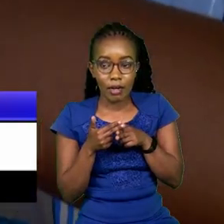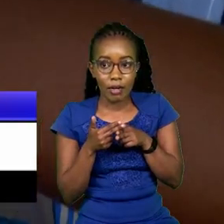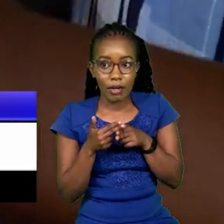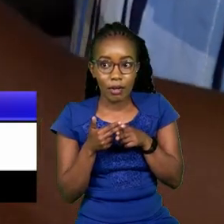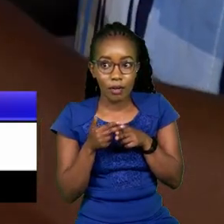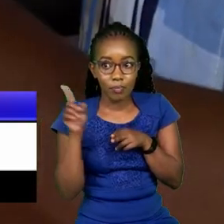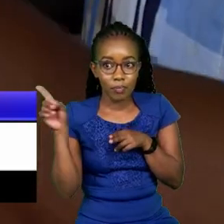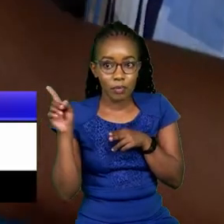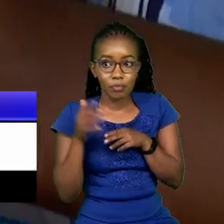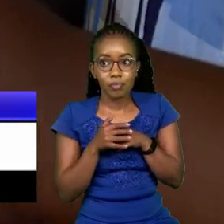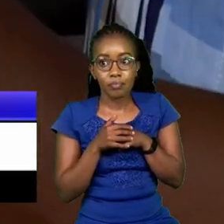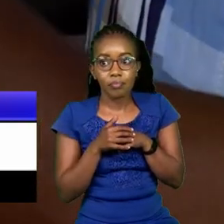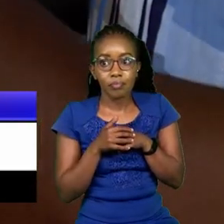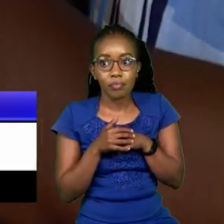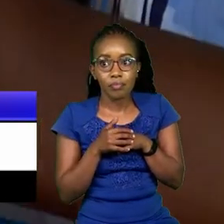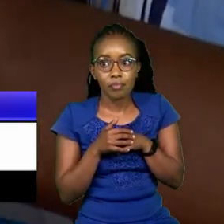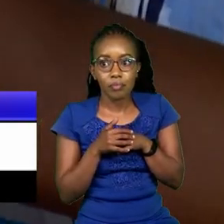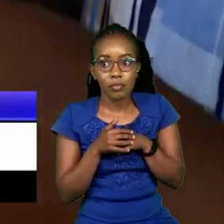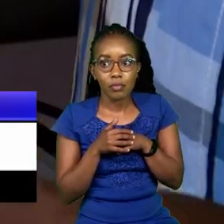To give you a pop-up.